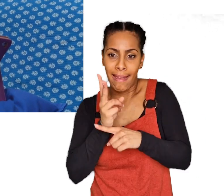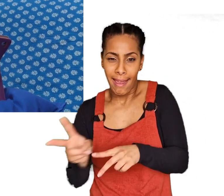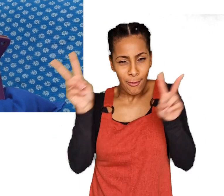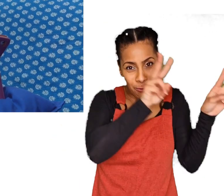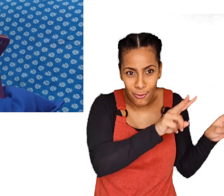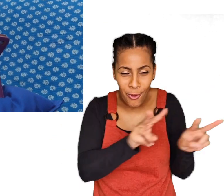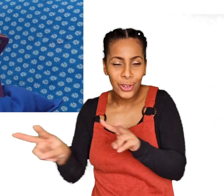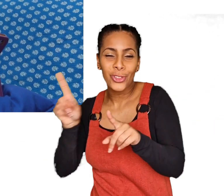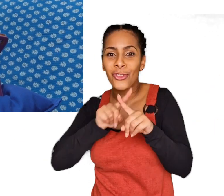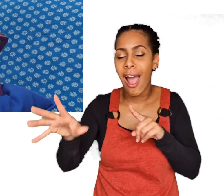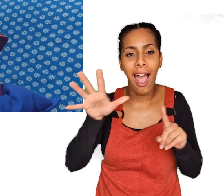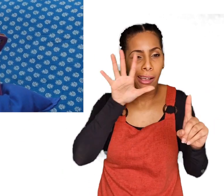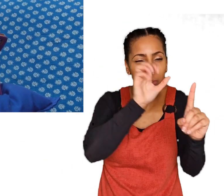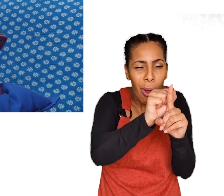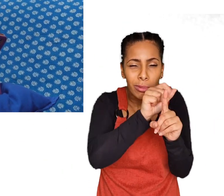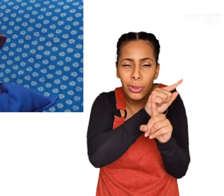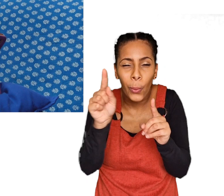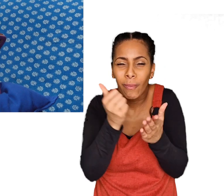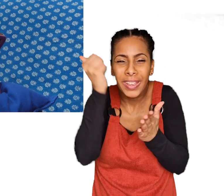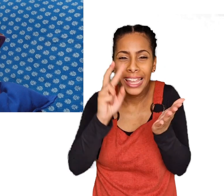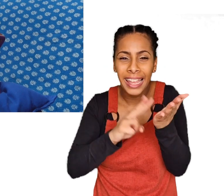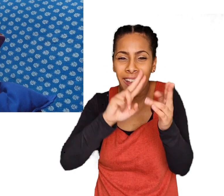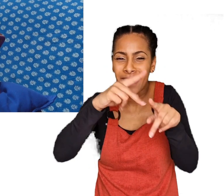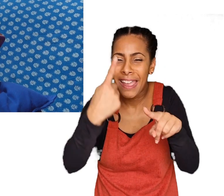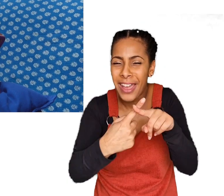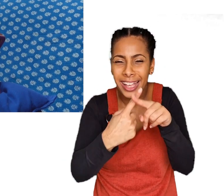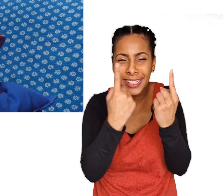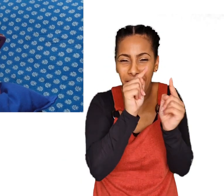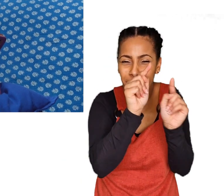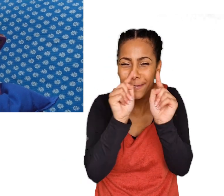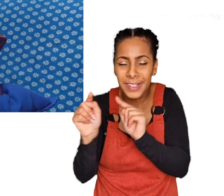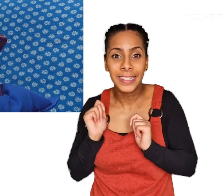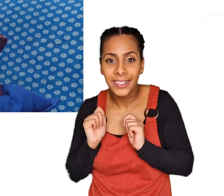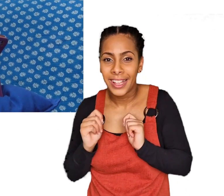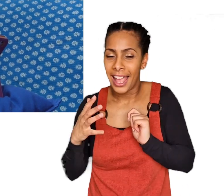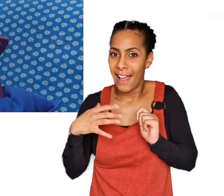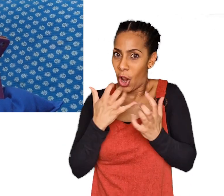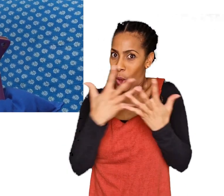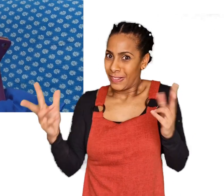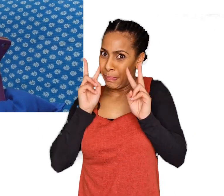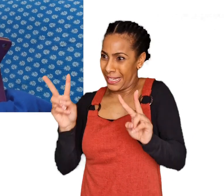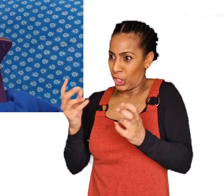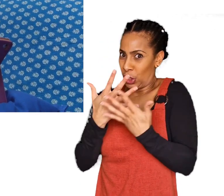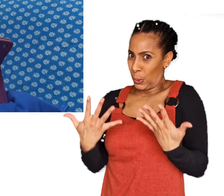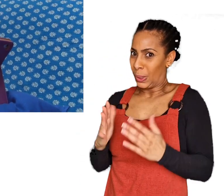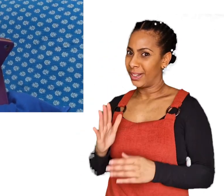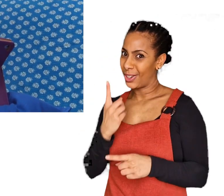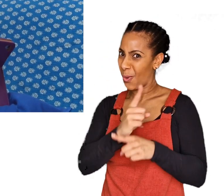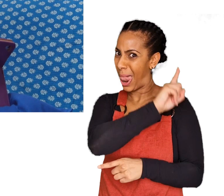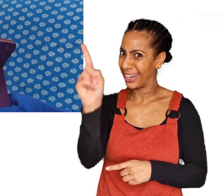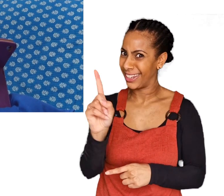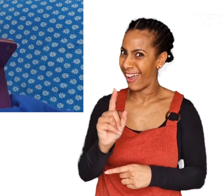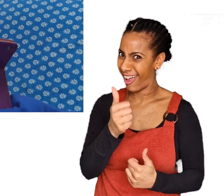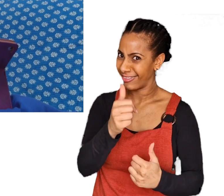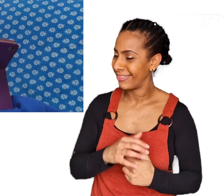spot like the cool VFX stuff that we've just been learning about. I've got some serious binging to do, guys. Talk later.